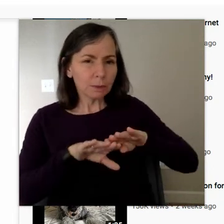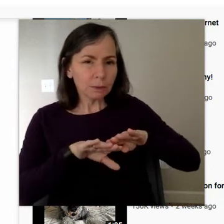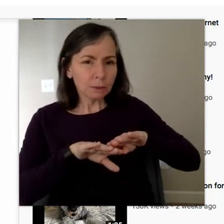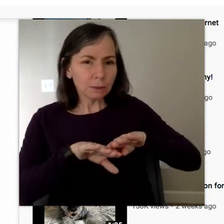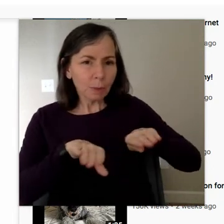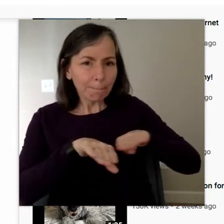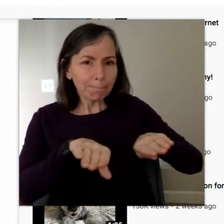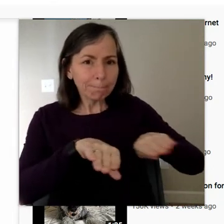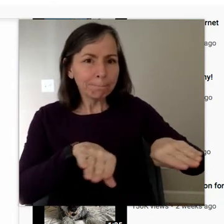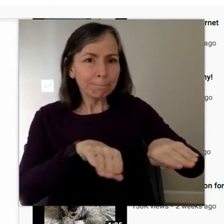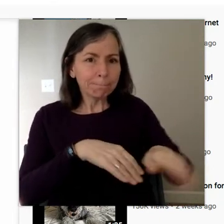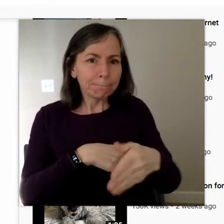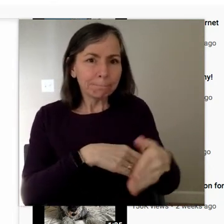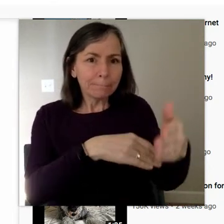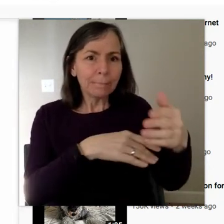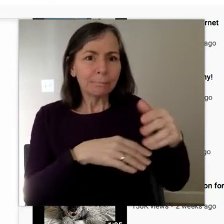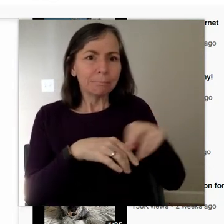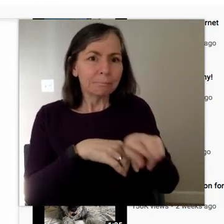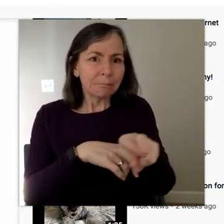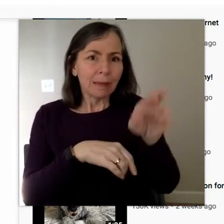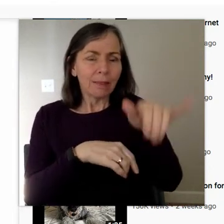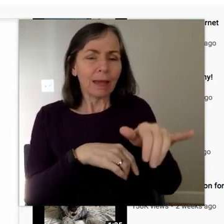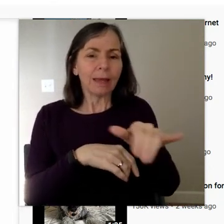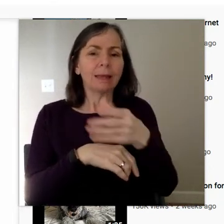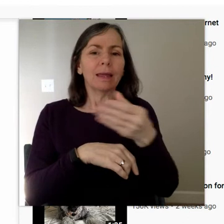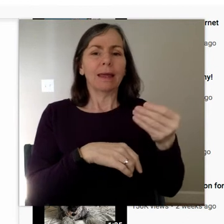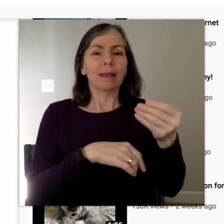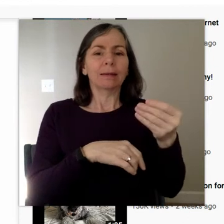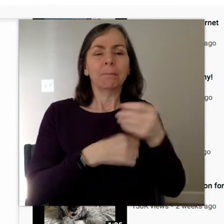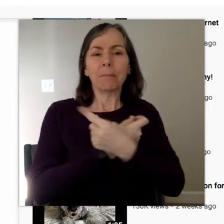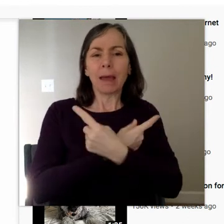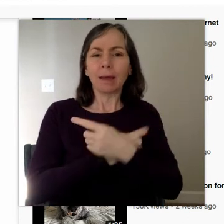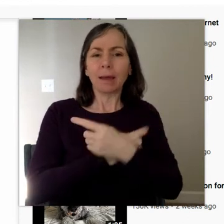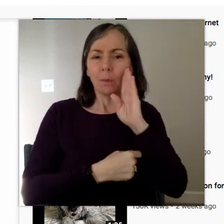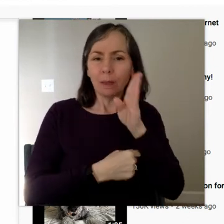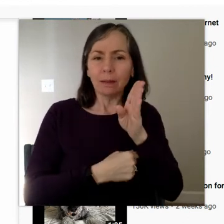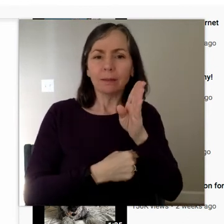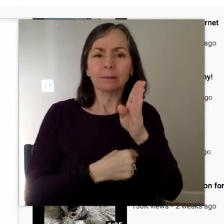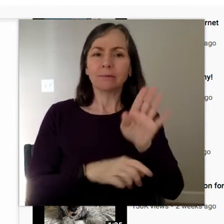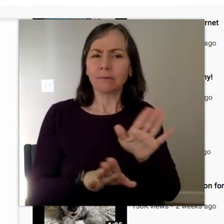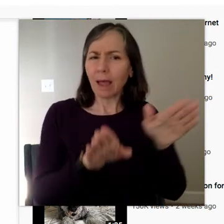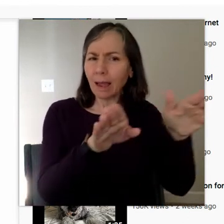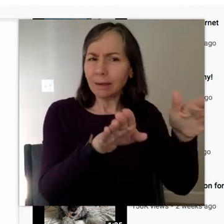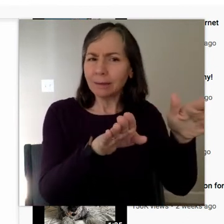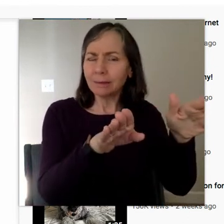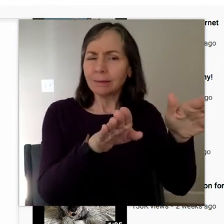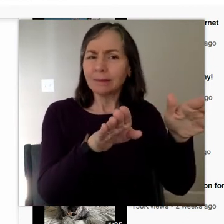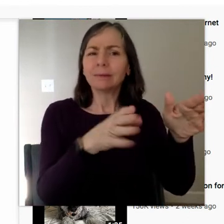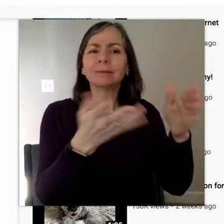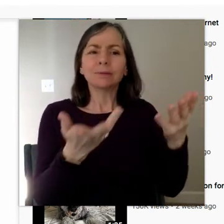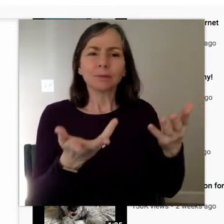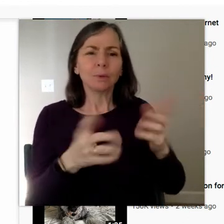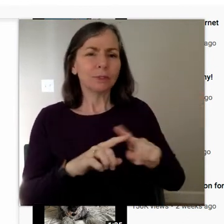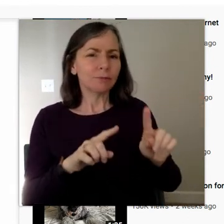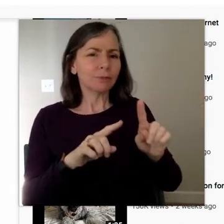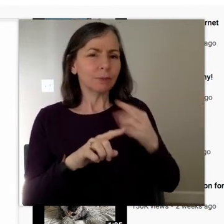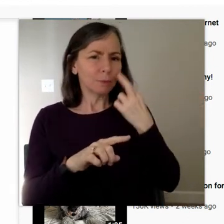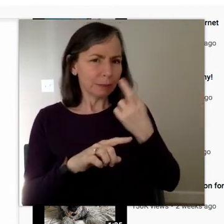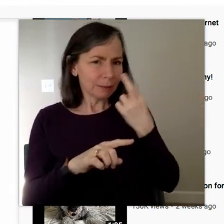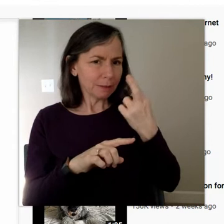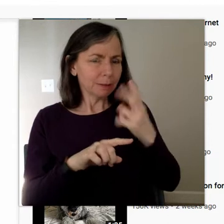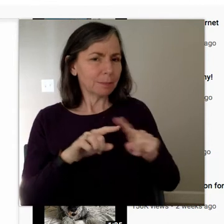its hands, and then we use our hands for multiple uses. So homologous structure, same